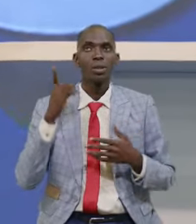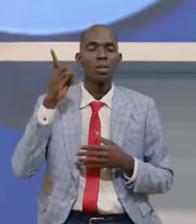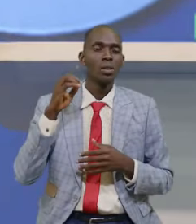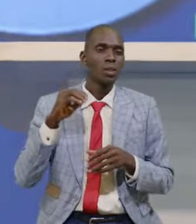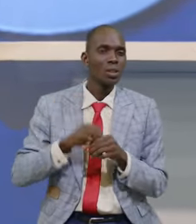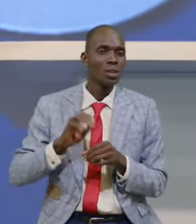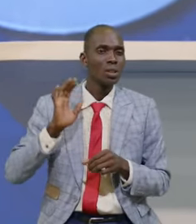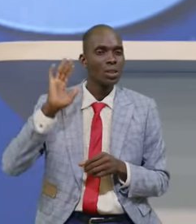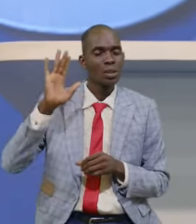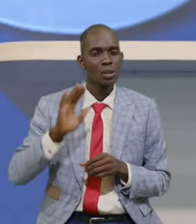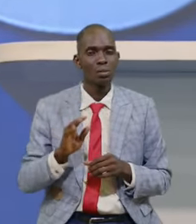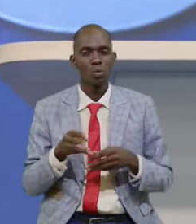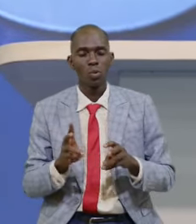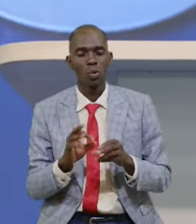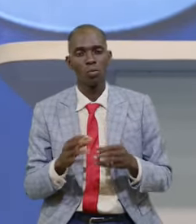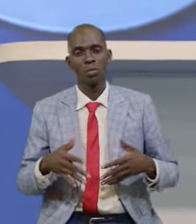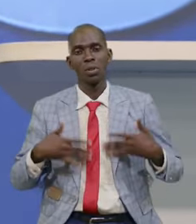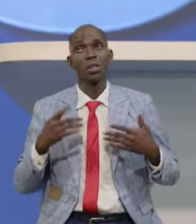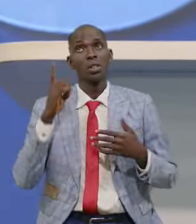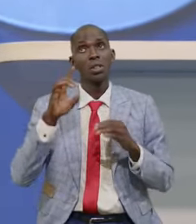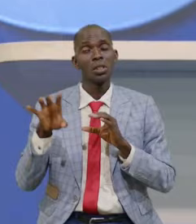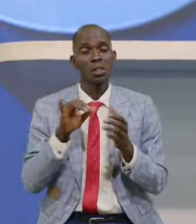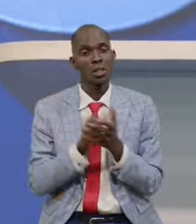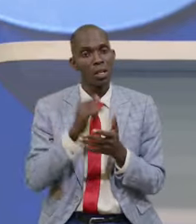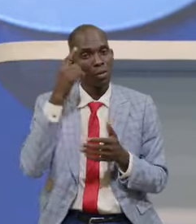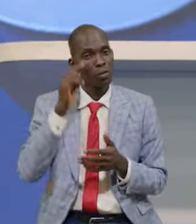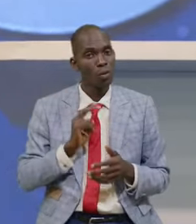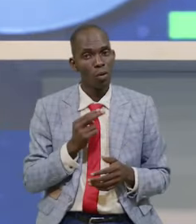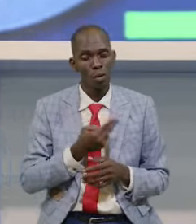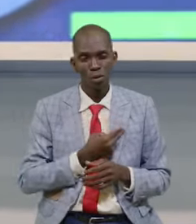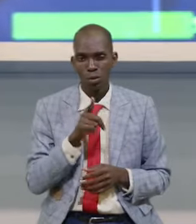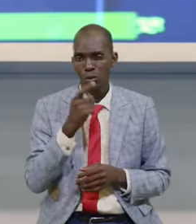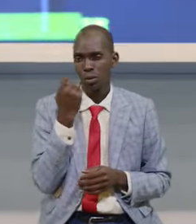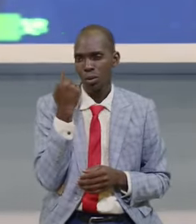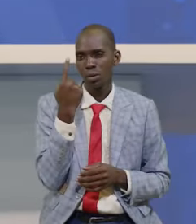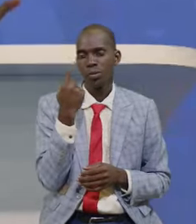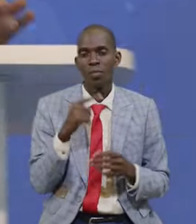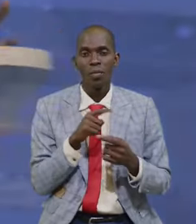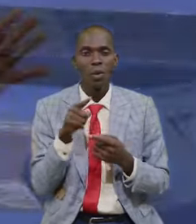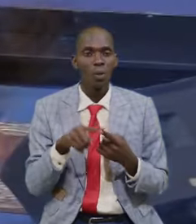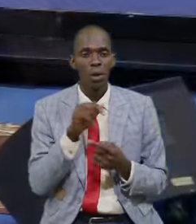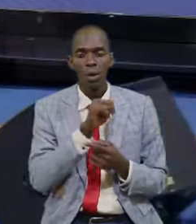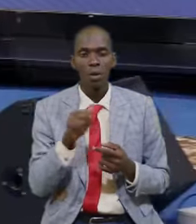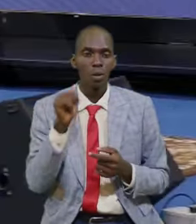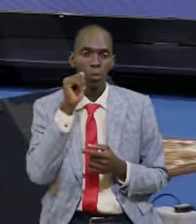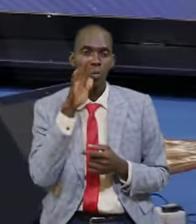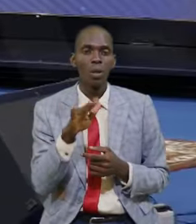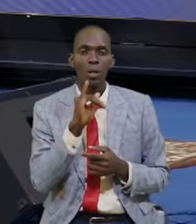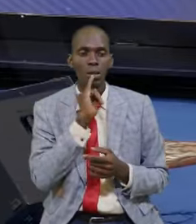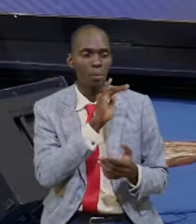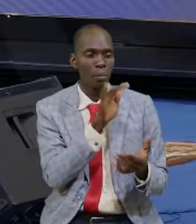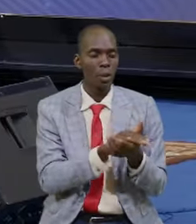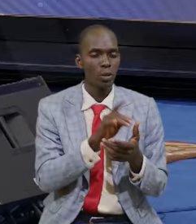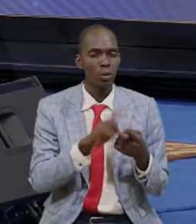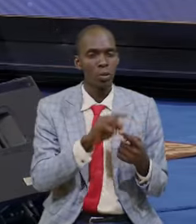And he did that for us. He did that for us. You understand? When a woman is married to a man,